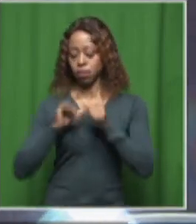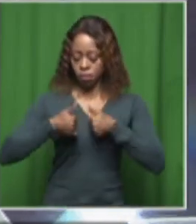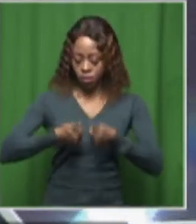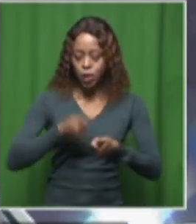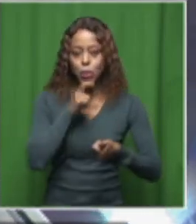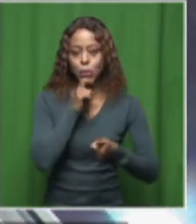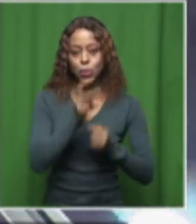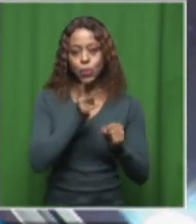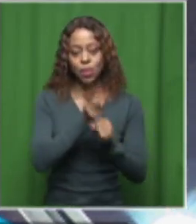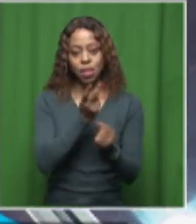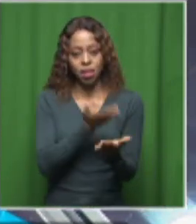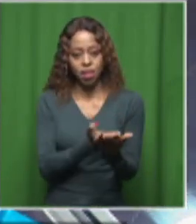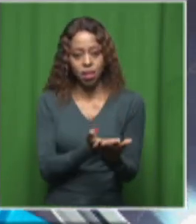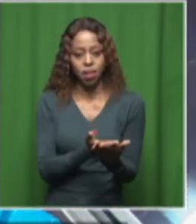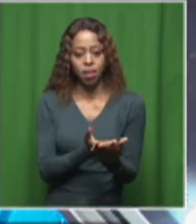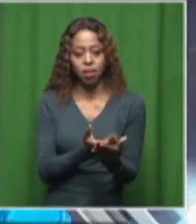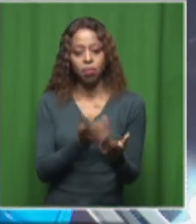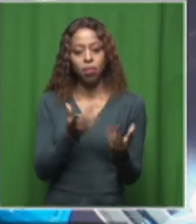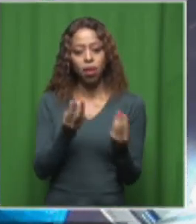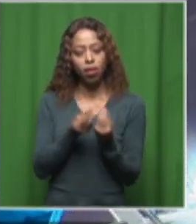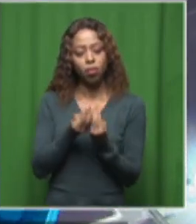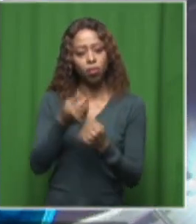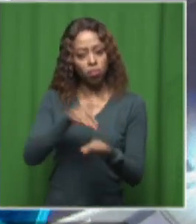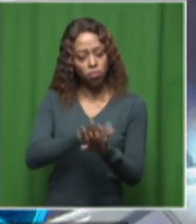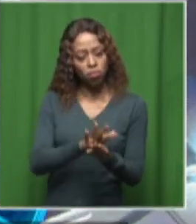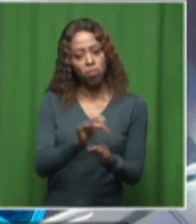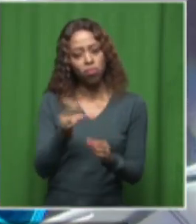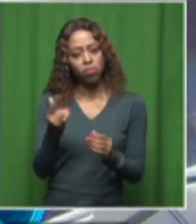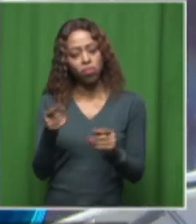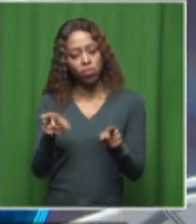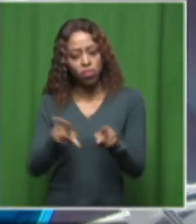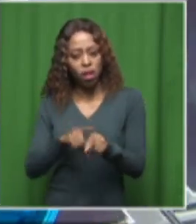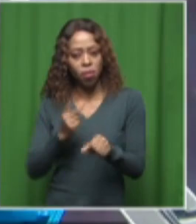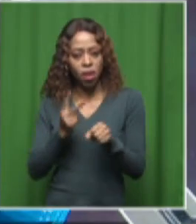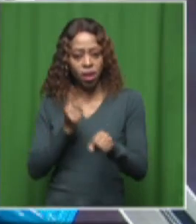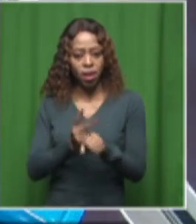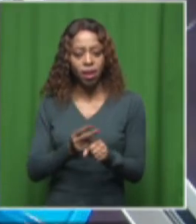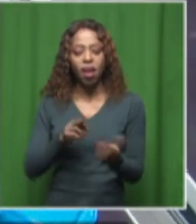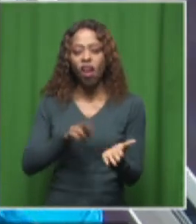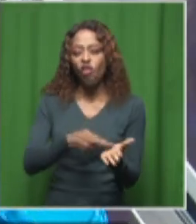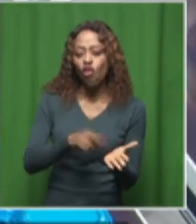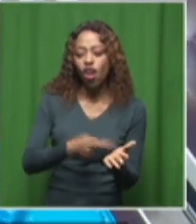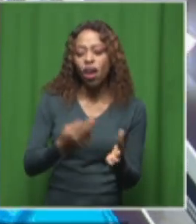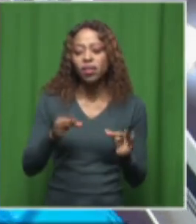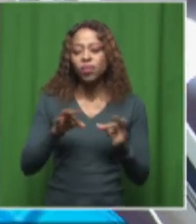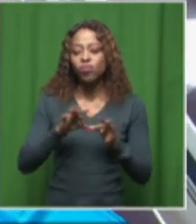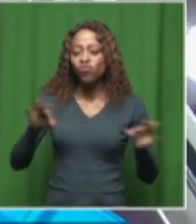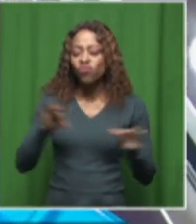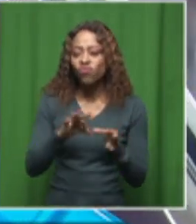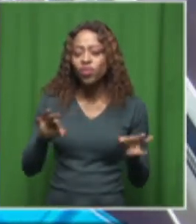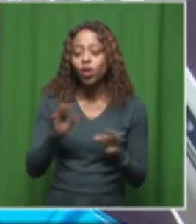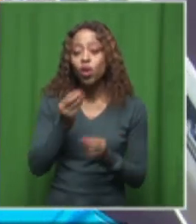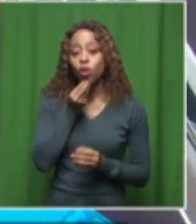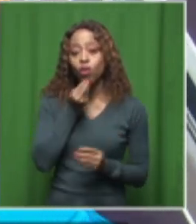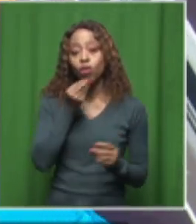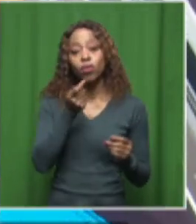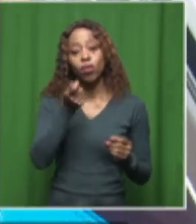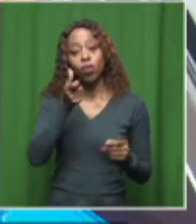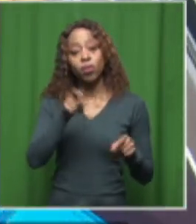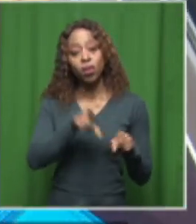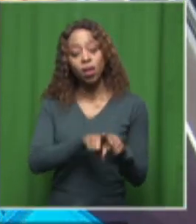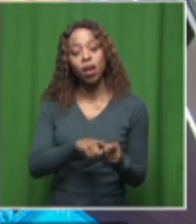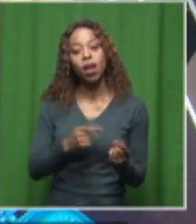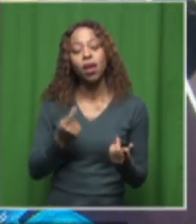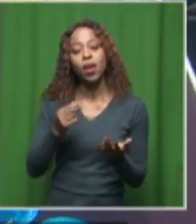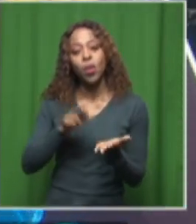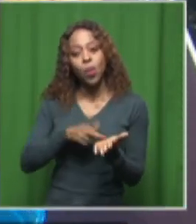make suppers that I can incorporate the next day. So something like your rice and strips. So you know the meal where it's just like cooked rice